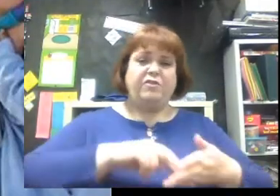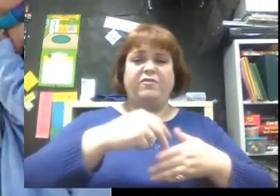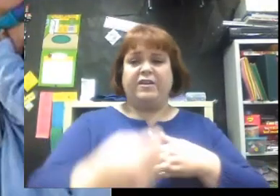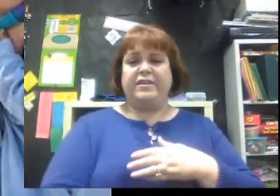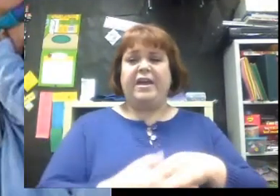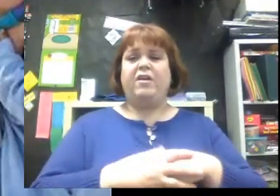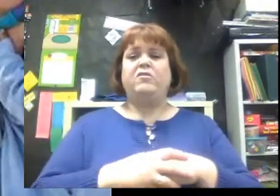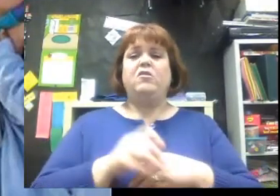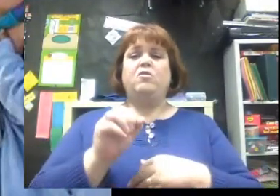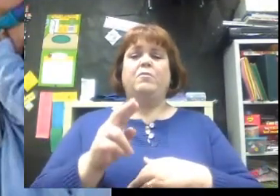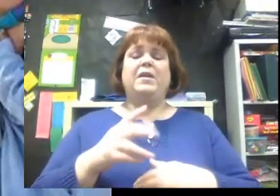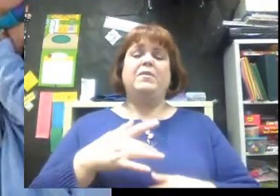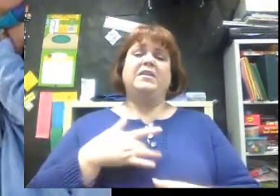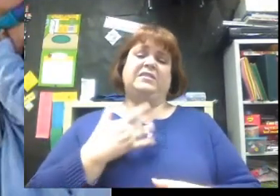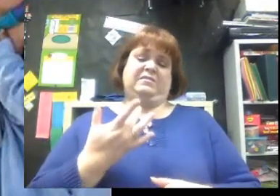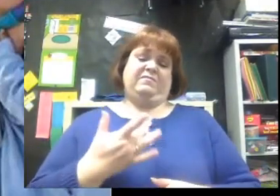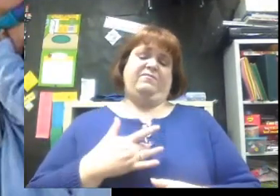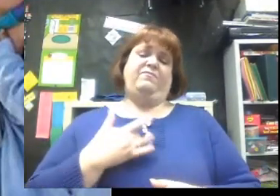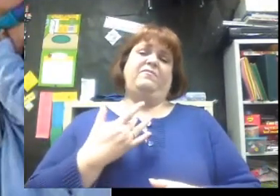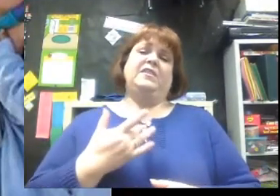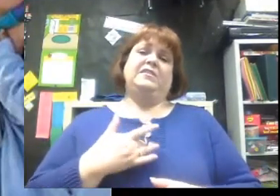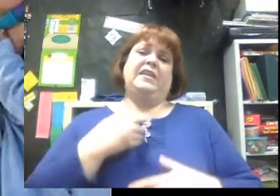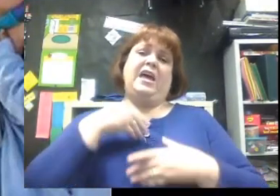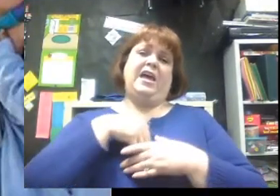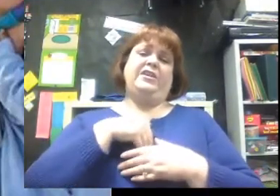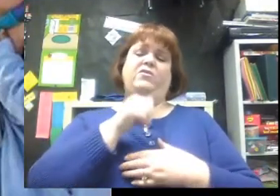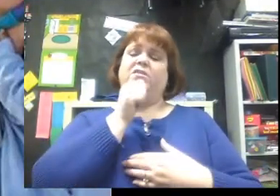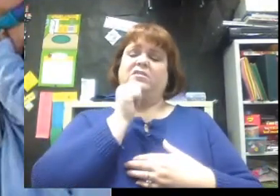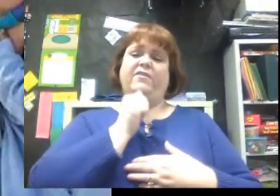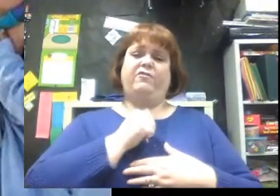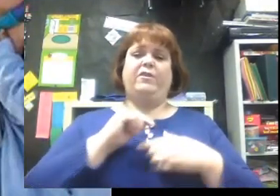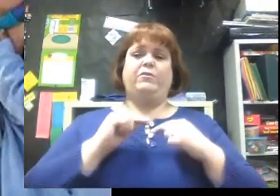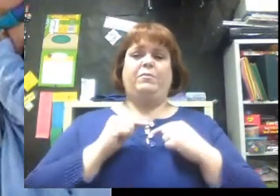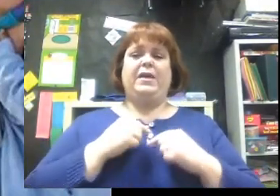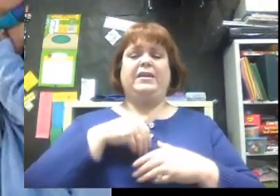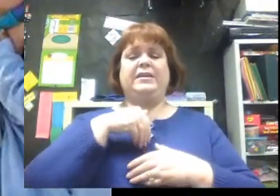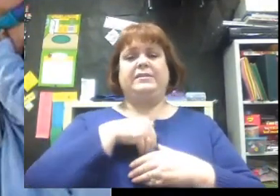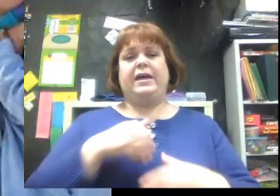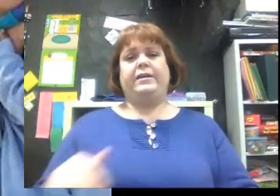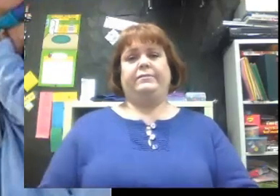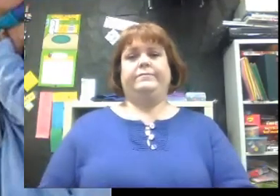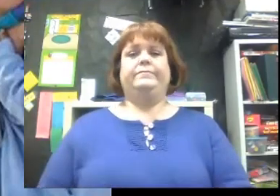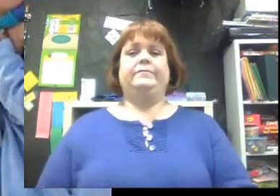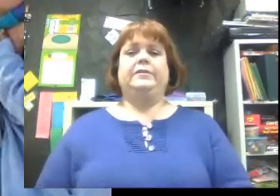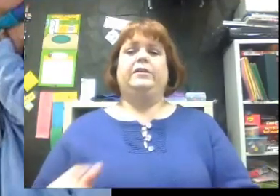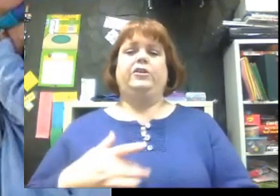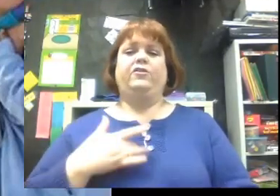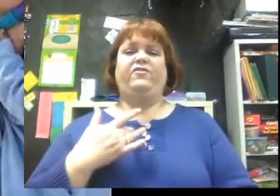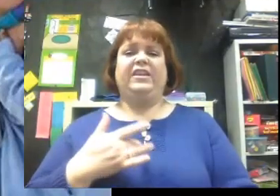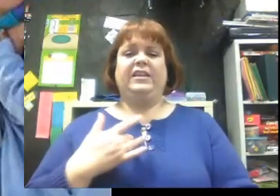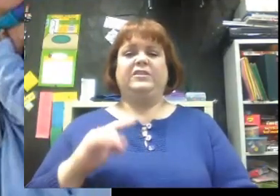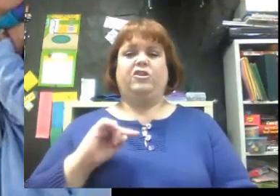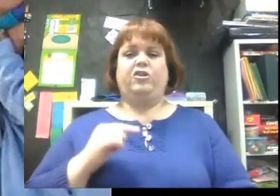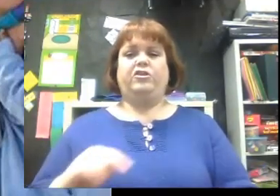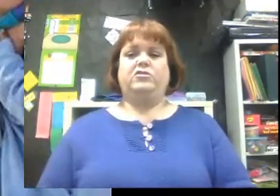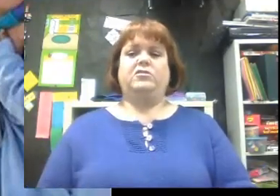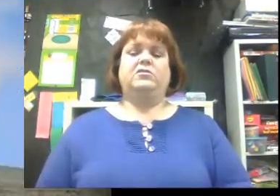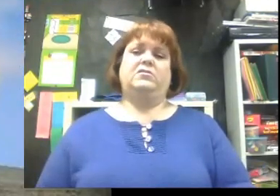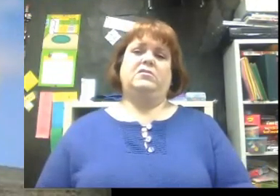You fell down. Or maybe it's inside. You are suffering with pain inside. Your feelings are